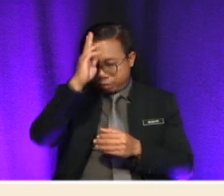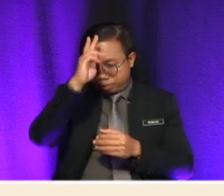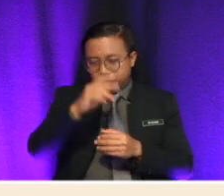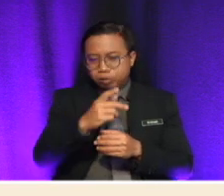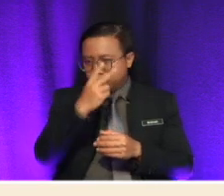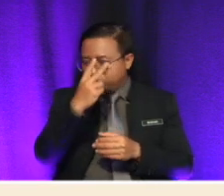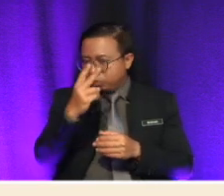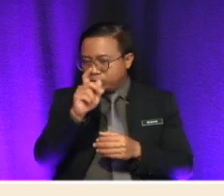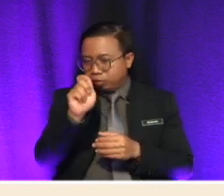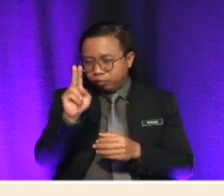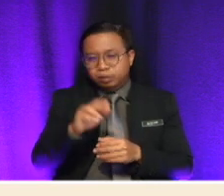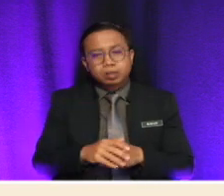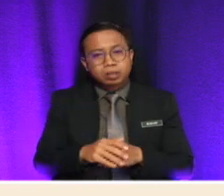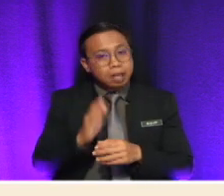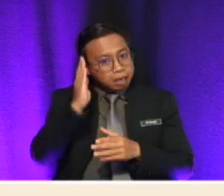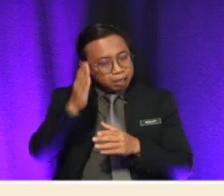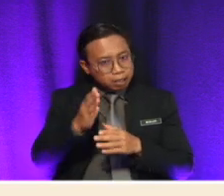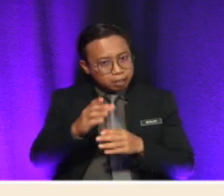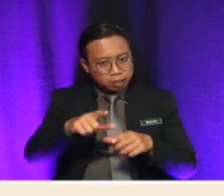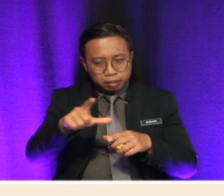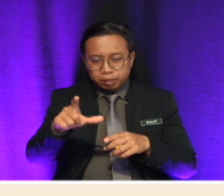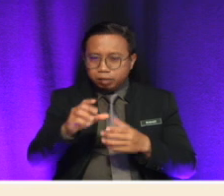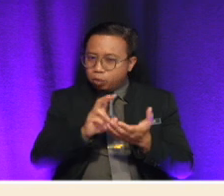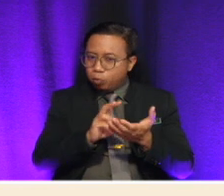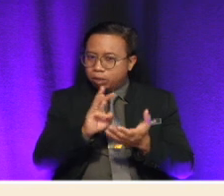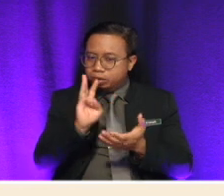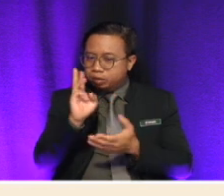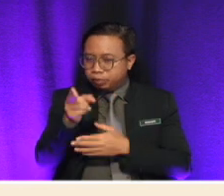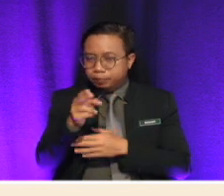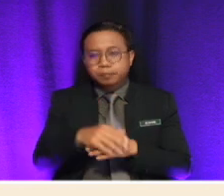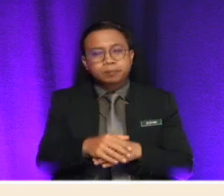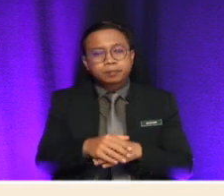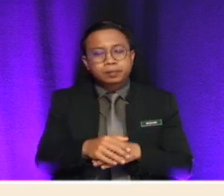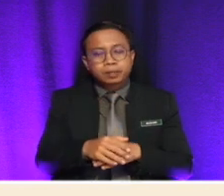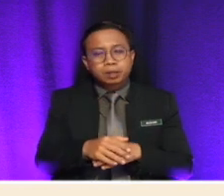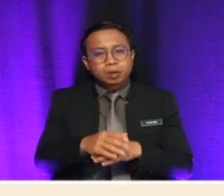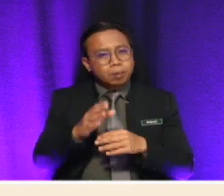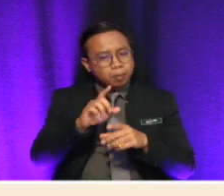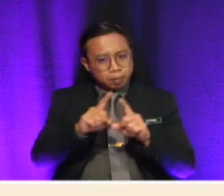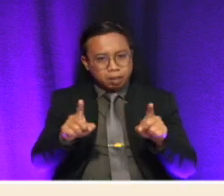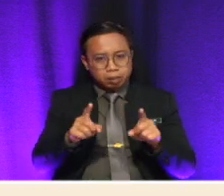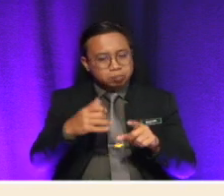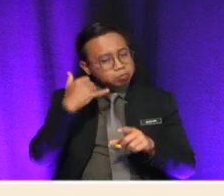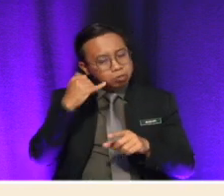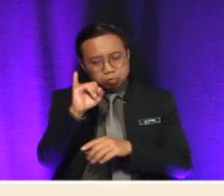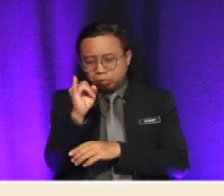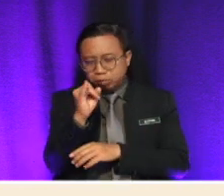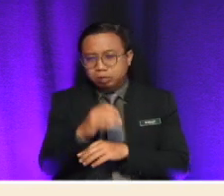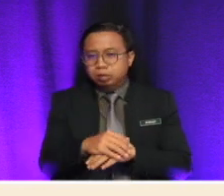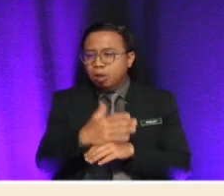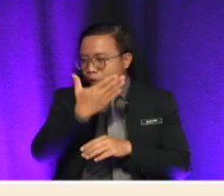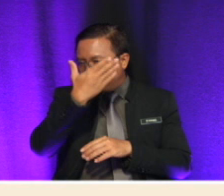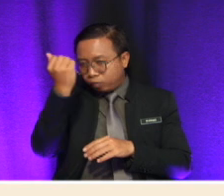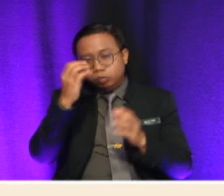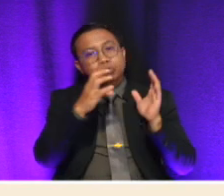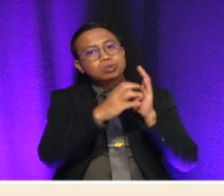you try to text your friends to make arrangements for the evening, but your mobile phone's not working. You forgot to charge